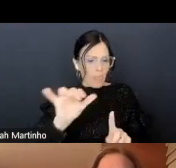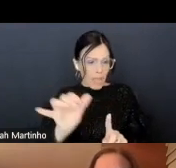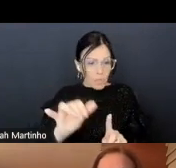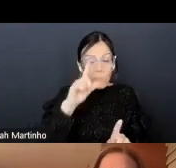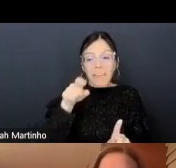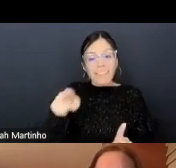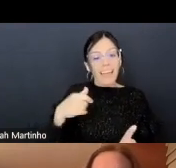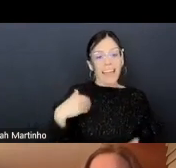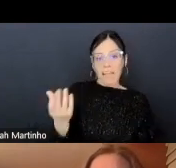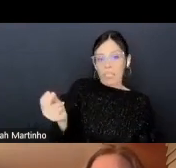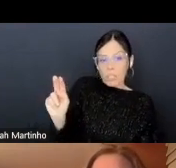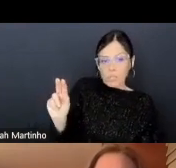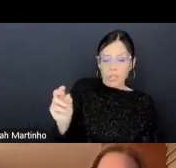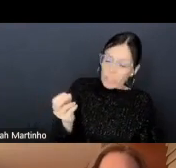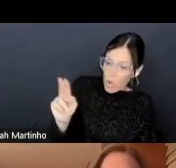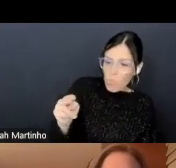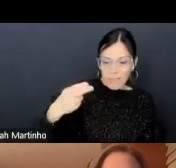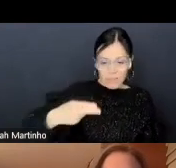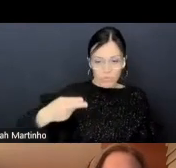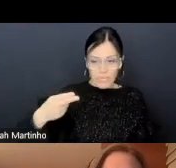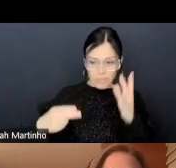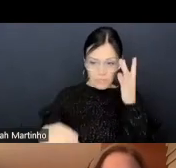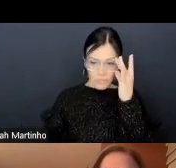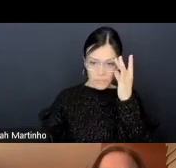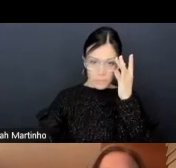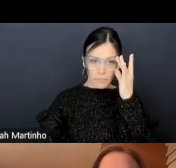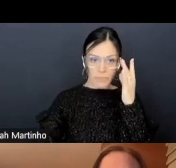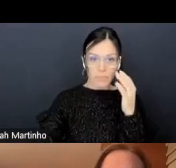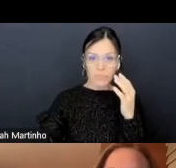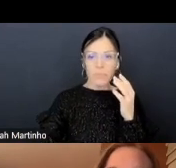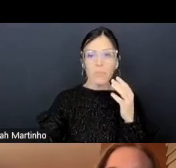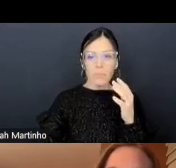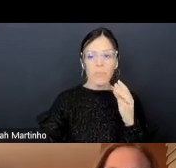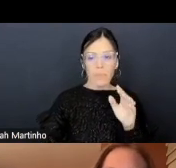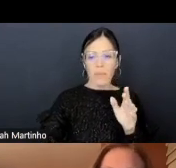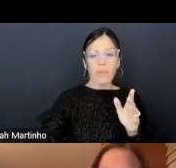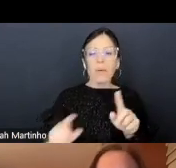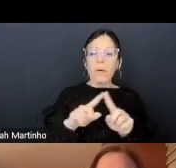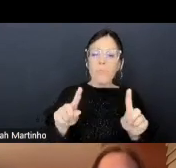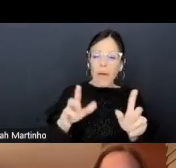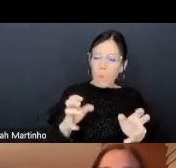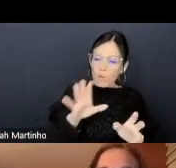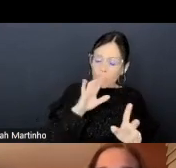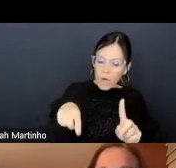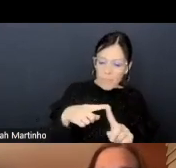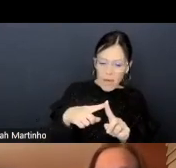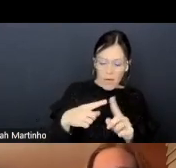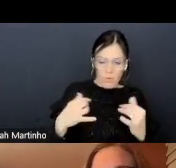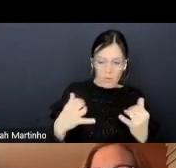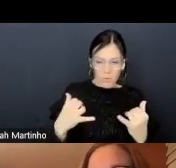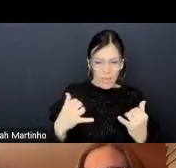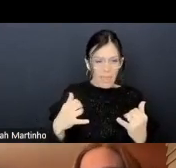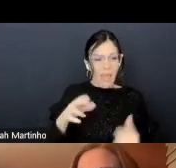has its own history um but i want to talk a little bit today about the unknown